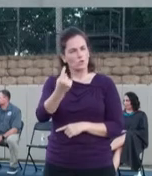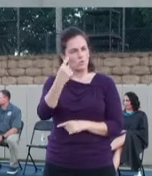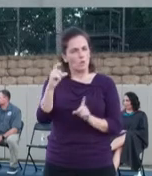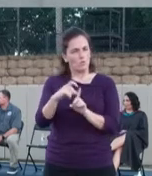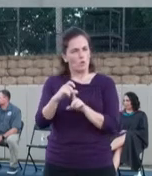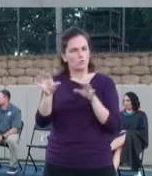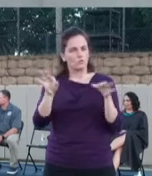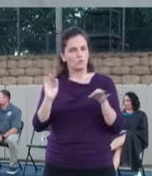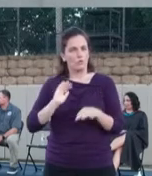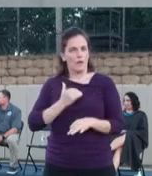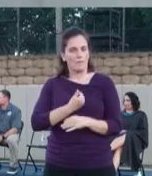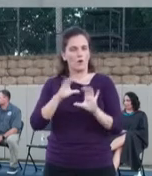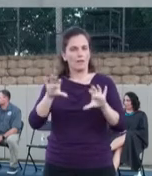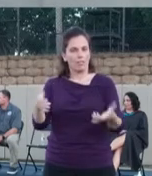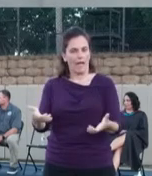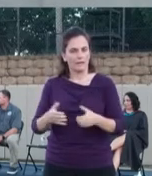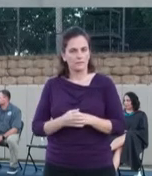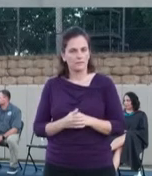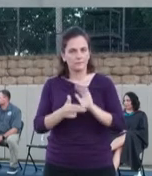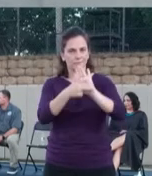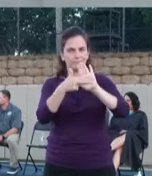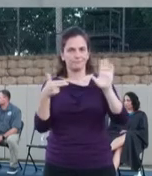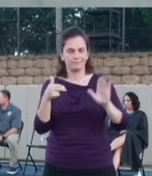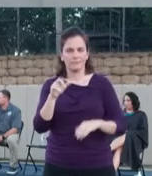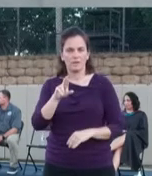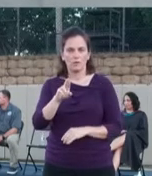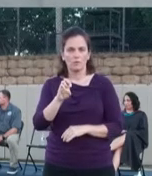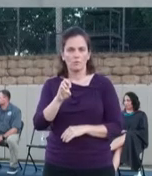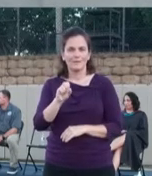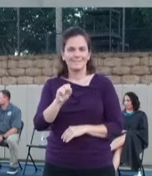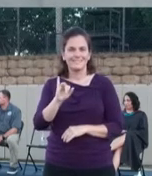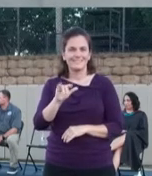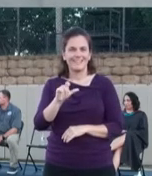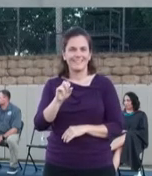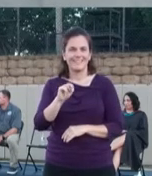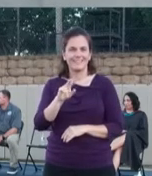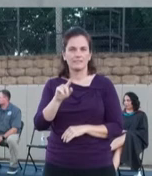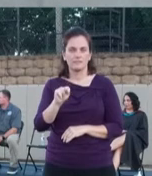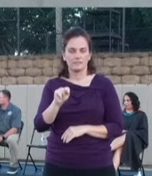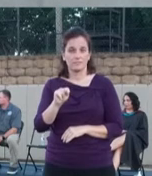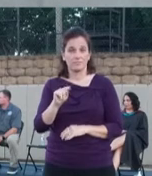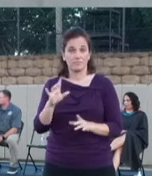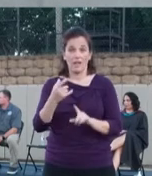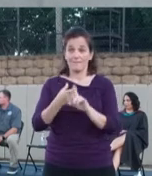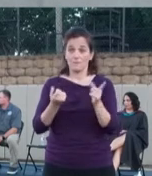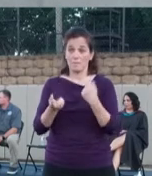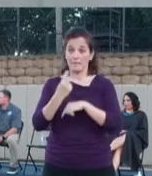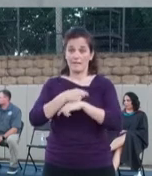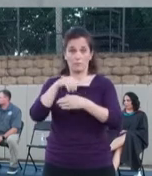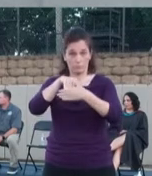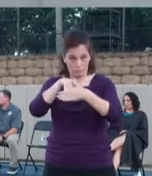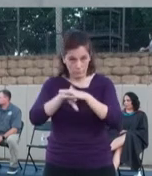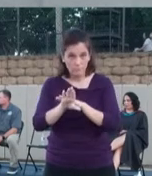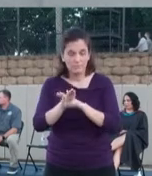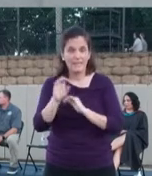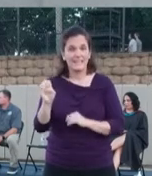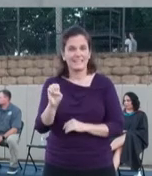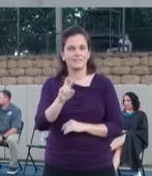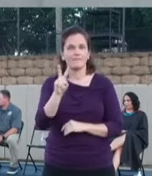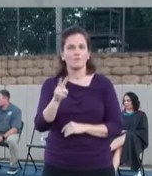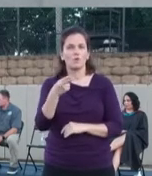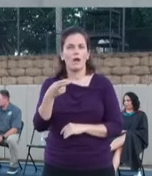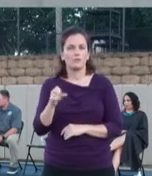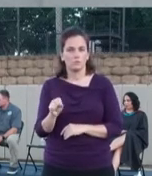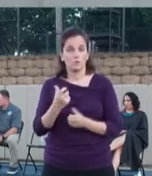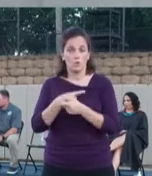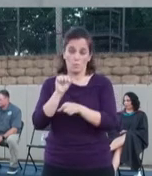describe our class, and it is resilient. From the day that we stepped into Eastview High School, we worked to deliver to